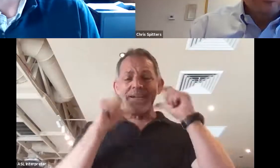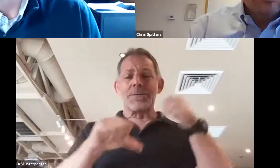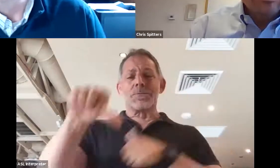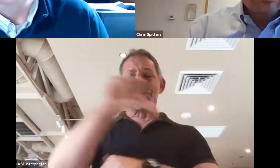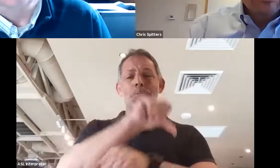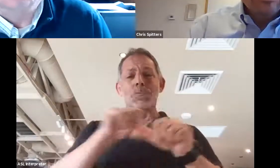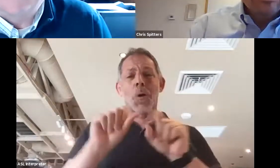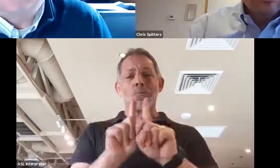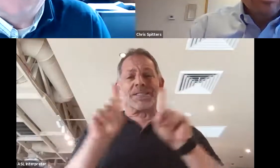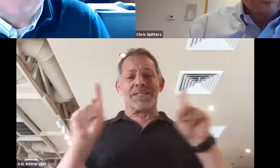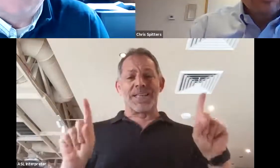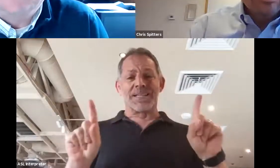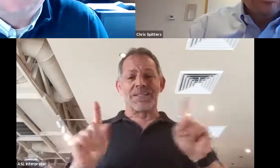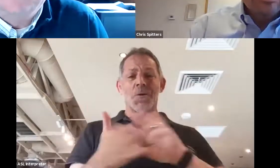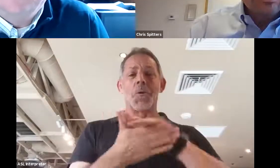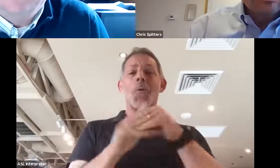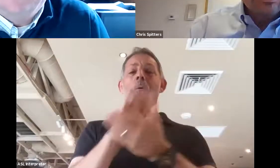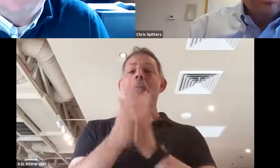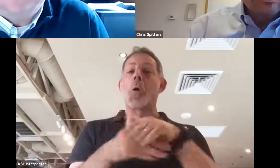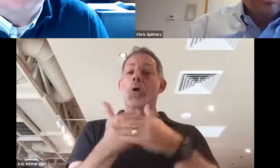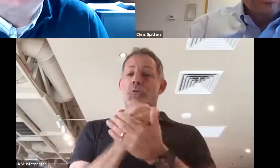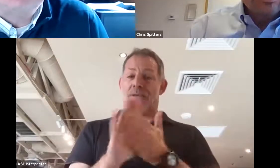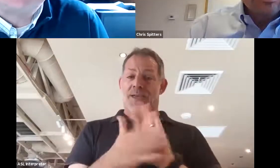would be going back down again.